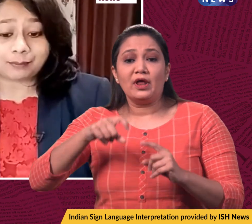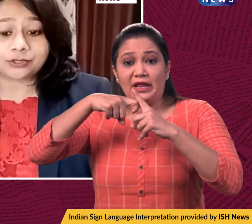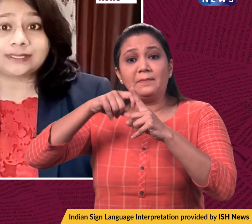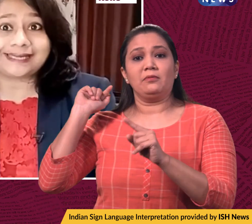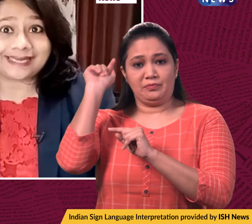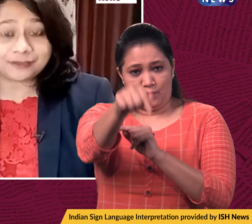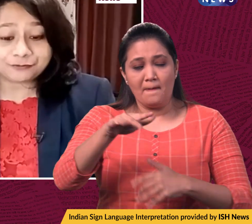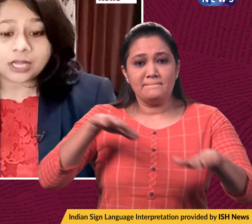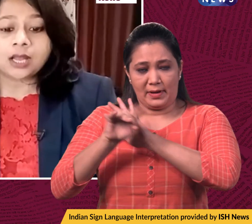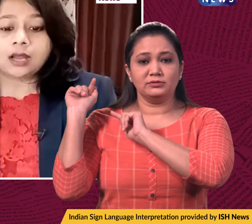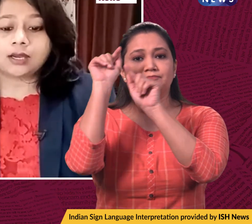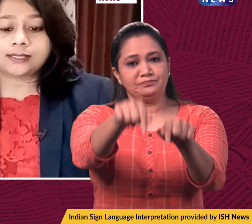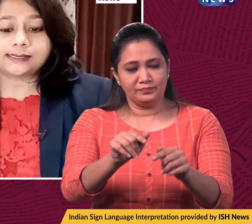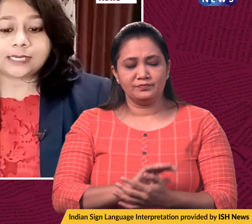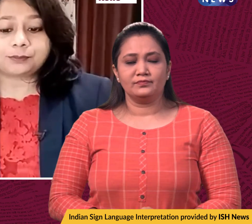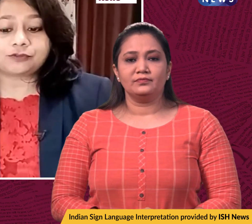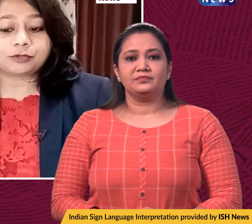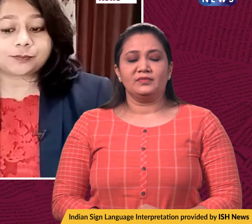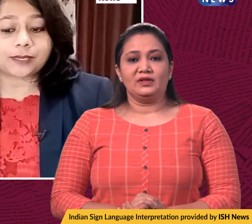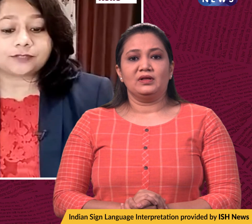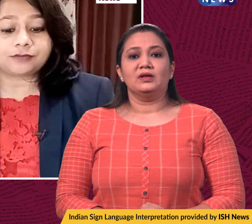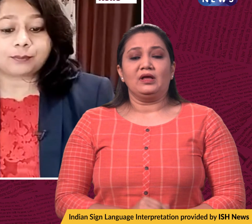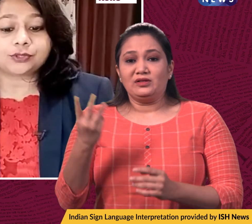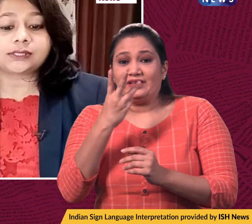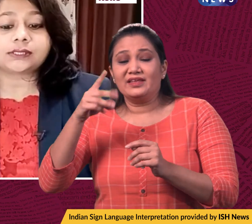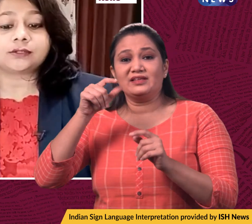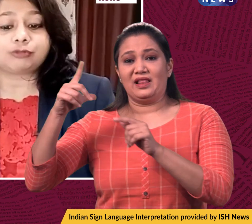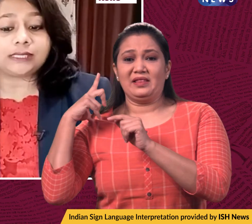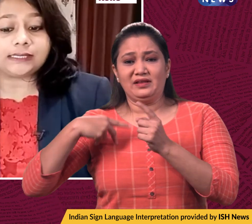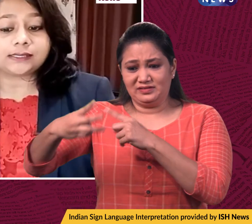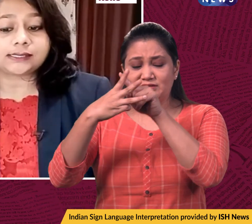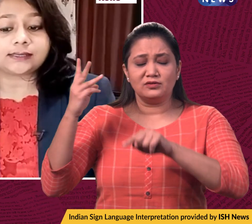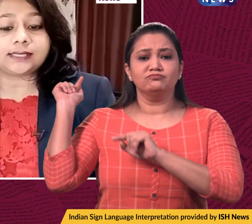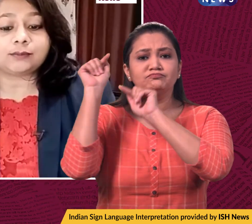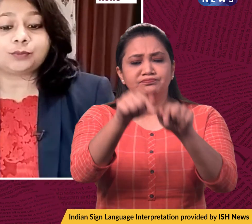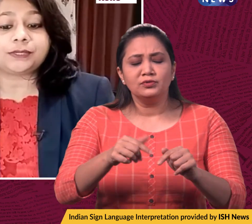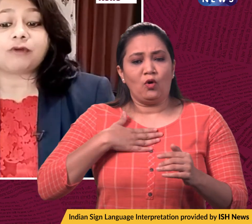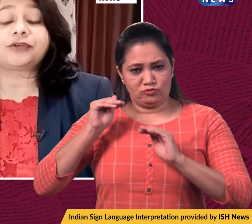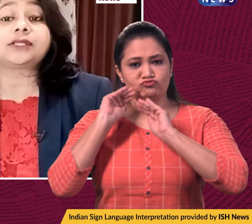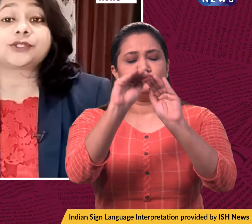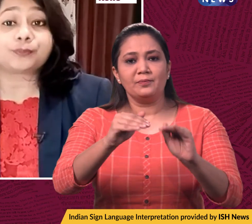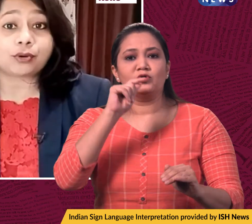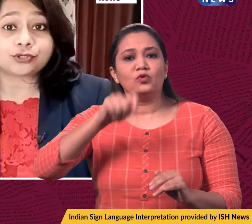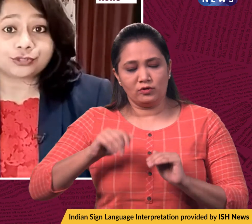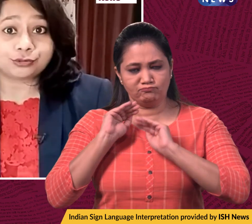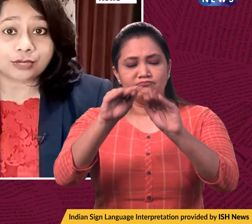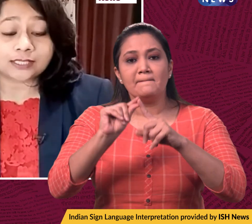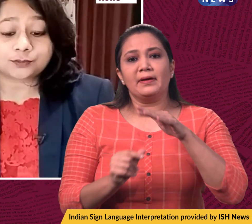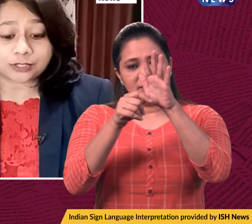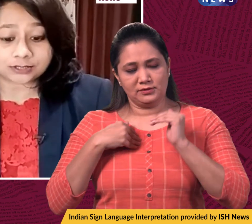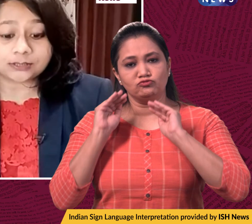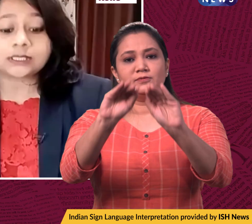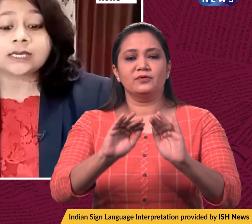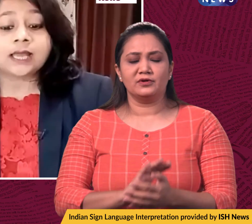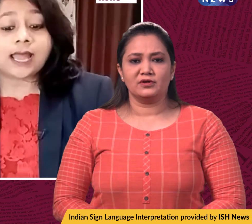Ukrainian capital Kyiv. In statements from their respective capitals, the three leaders said that they would be offering their support to